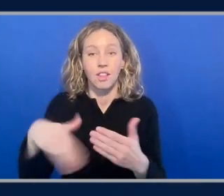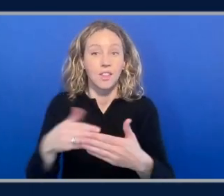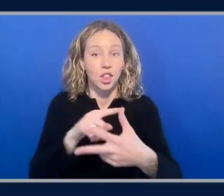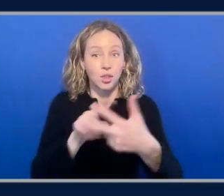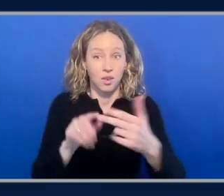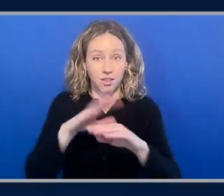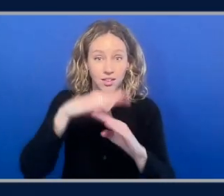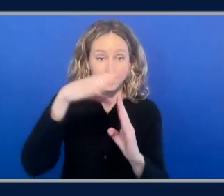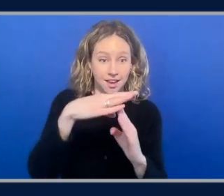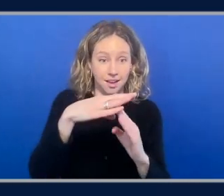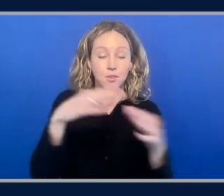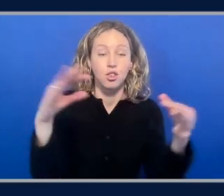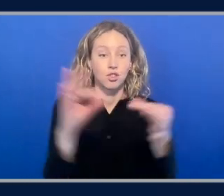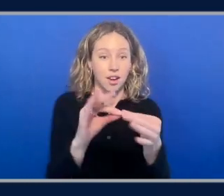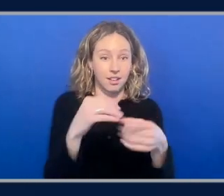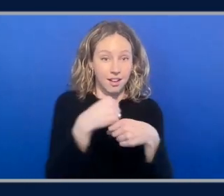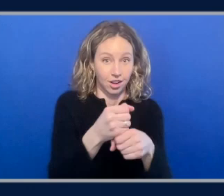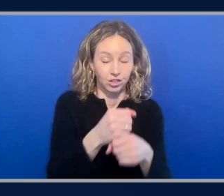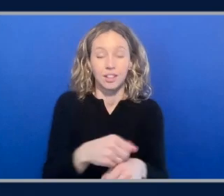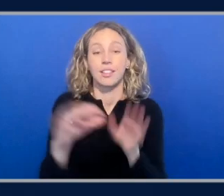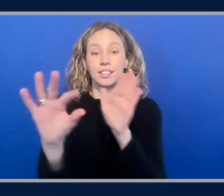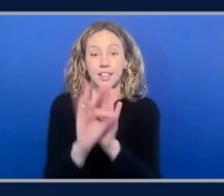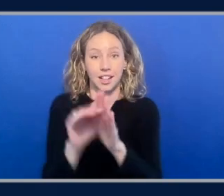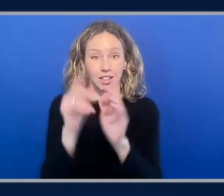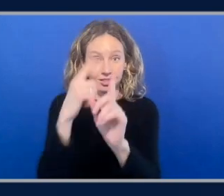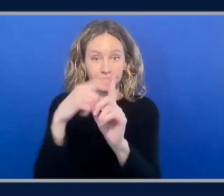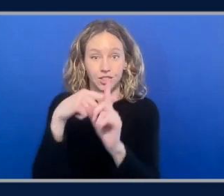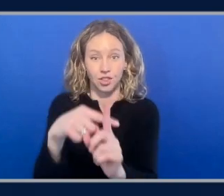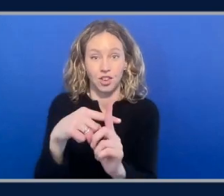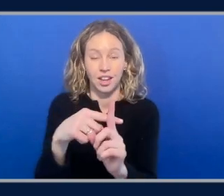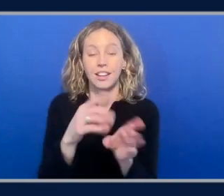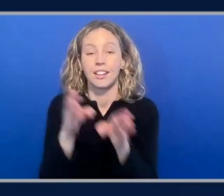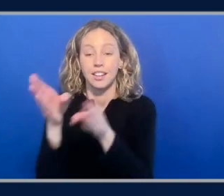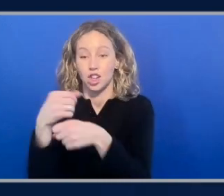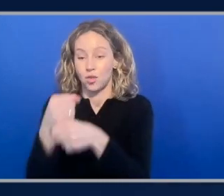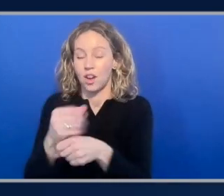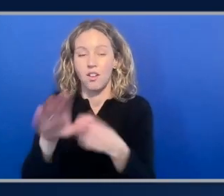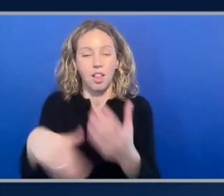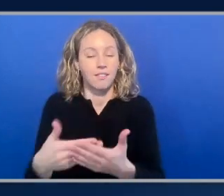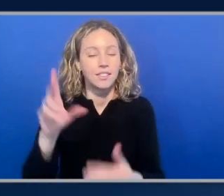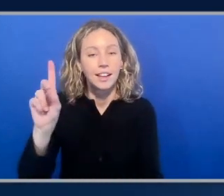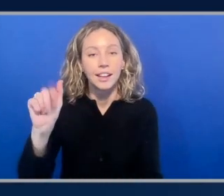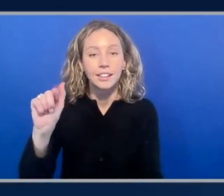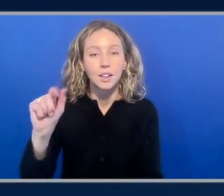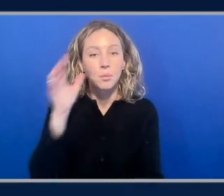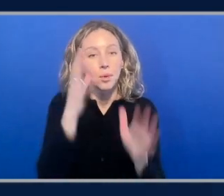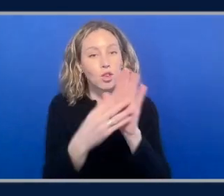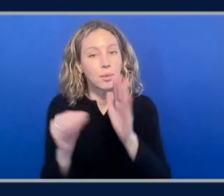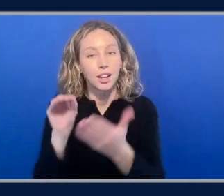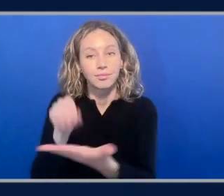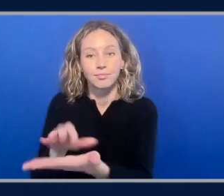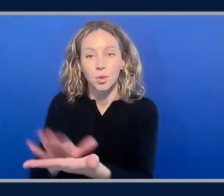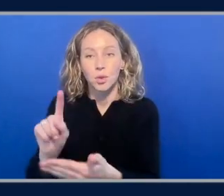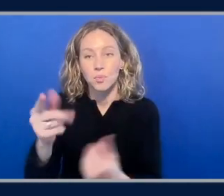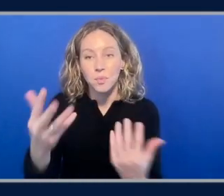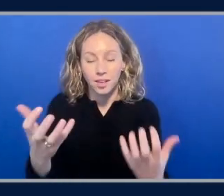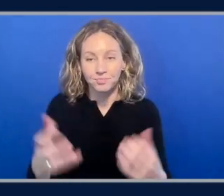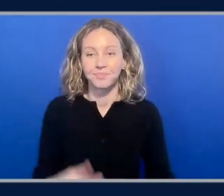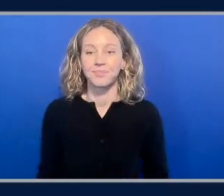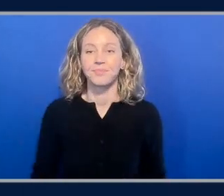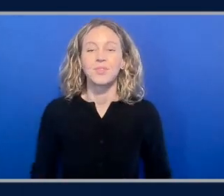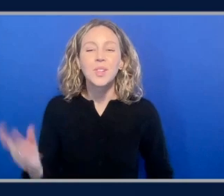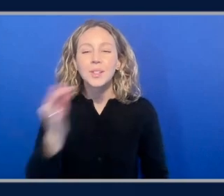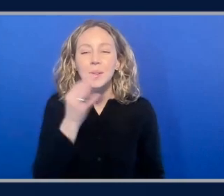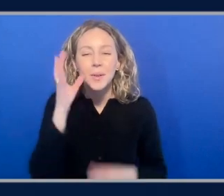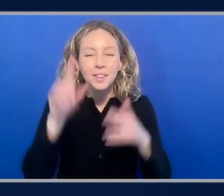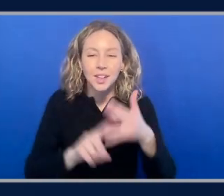Create your connection, select your target, hit create, and your data will be replicated to where you want. Yeah, and you were just about to get into what we could do